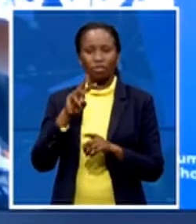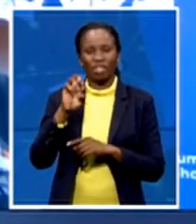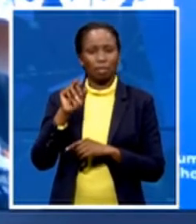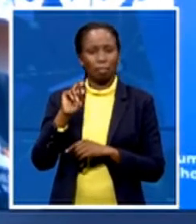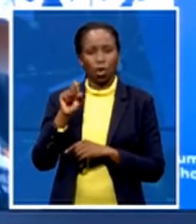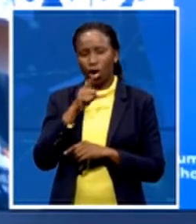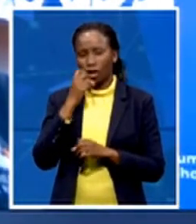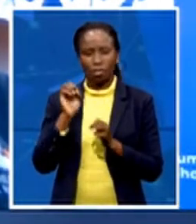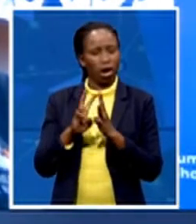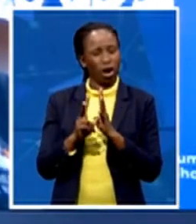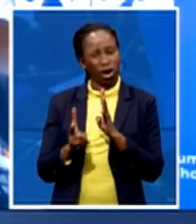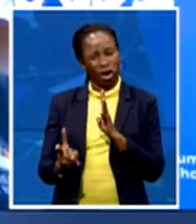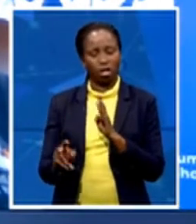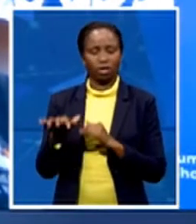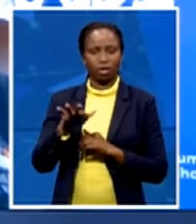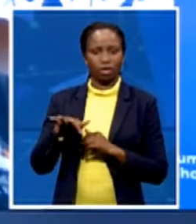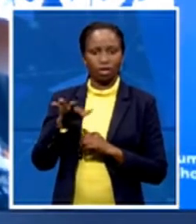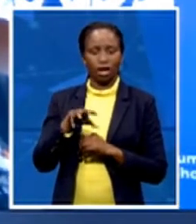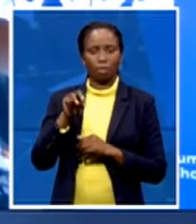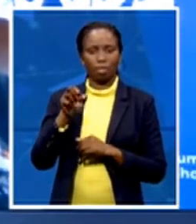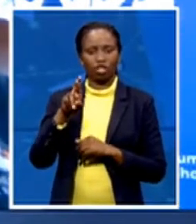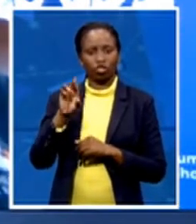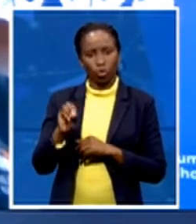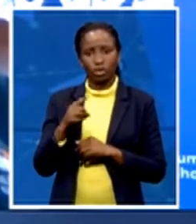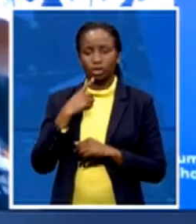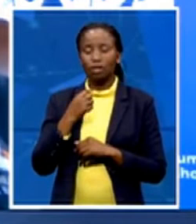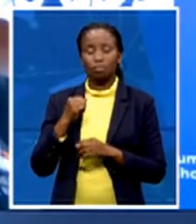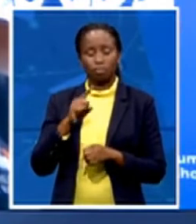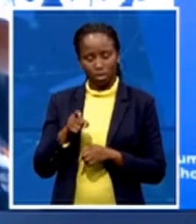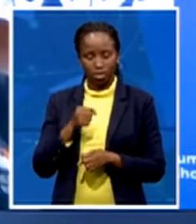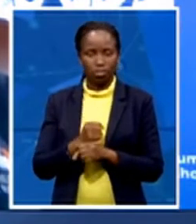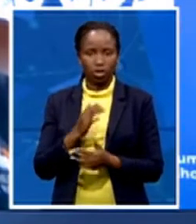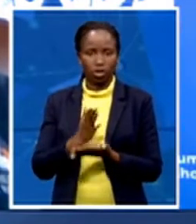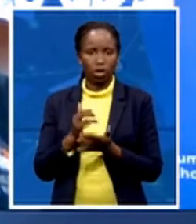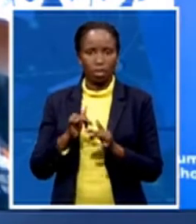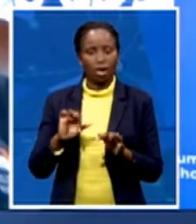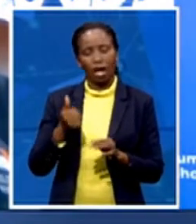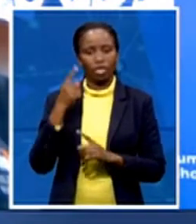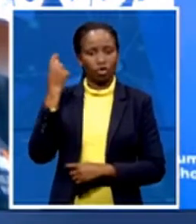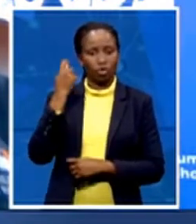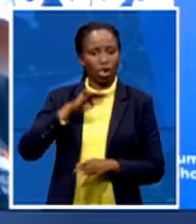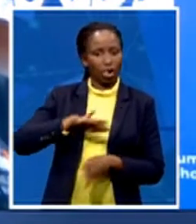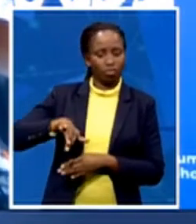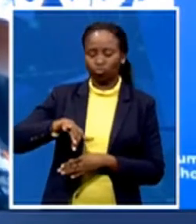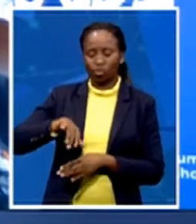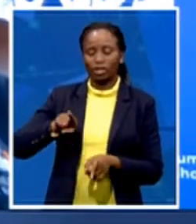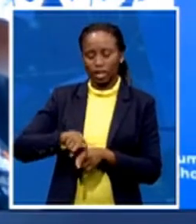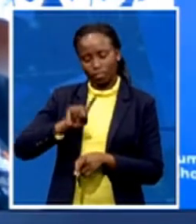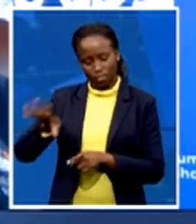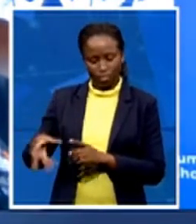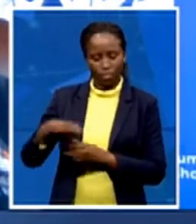don't leave the outside the non-metro rural sites behind. Caledon, Ceres,